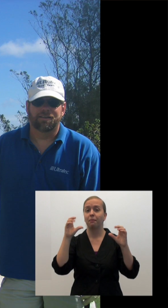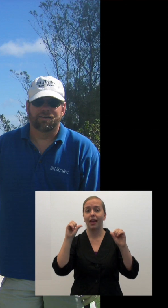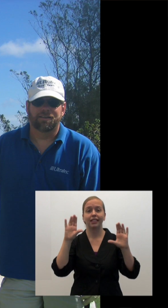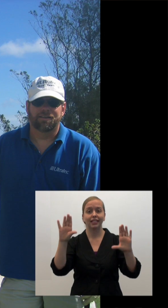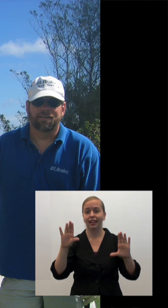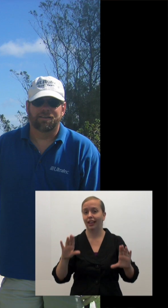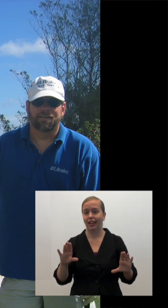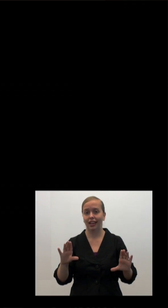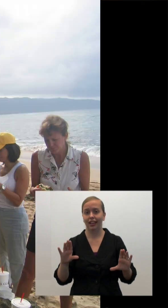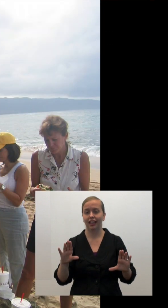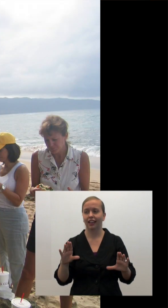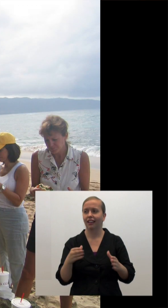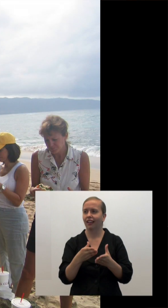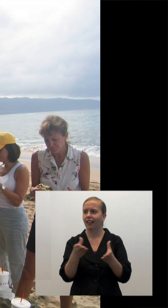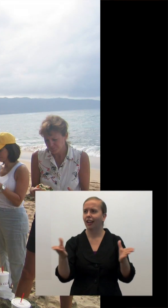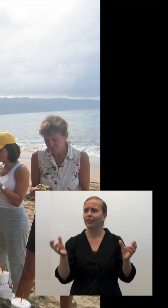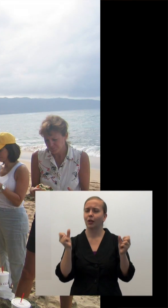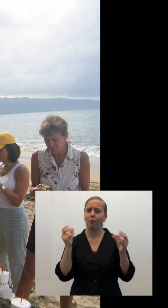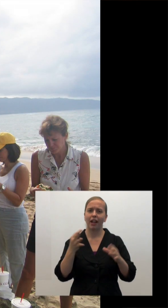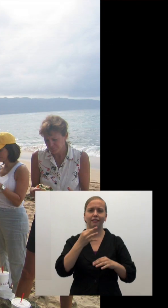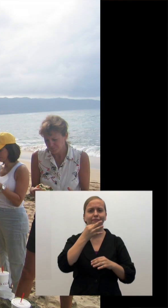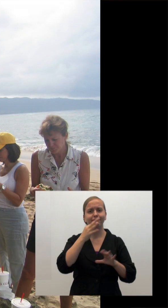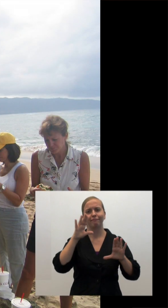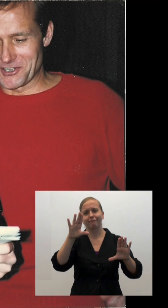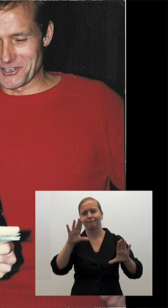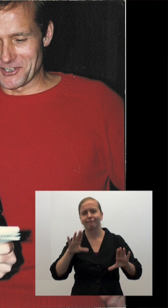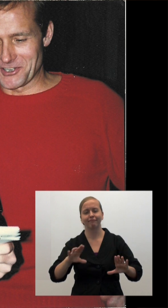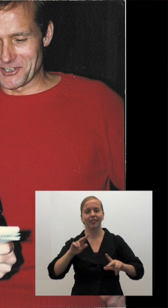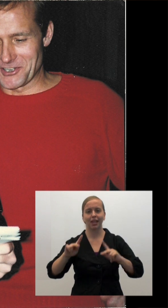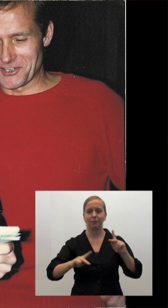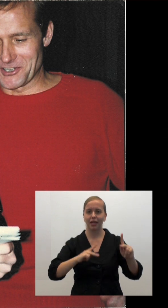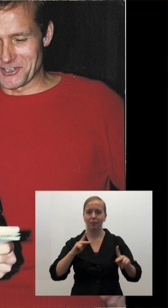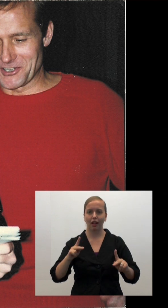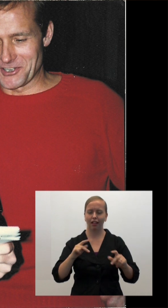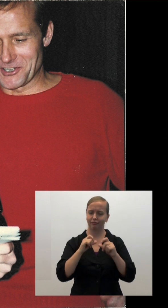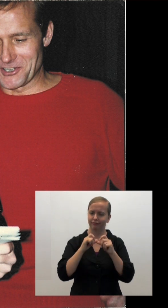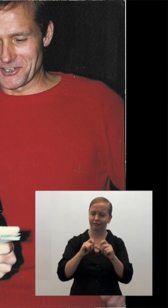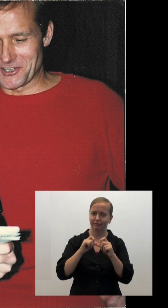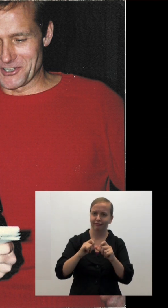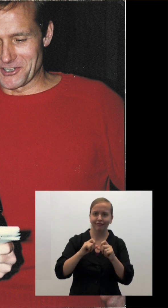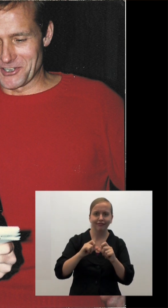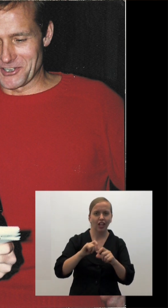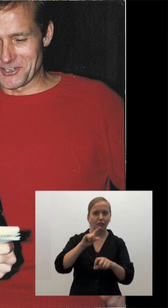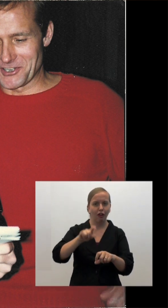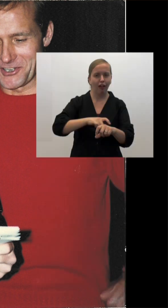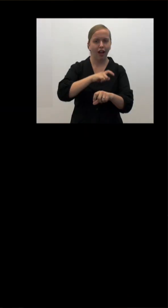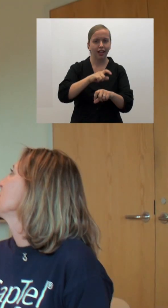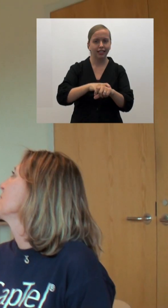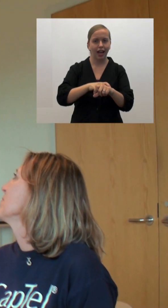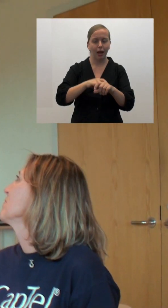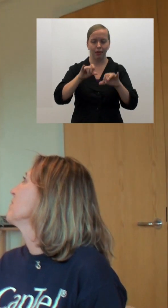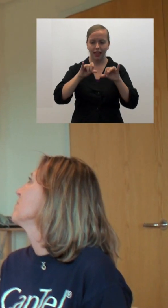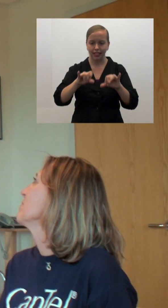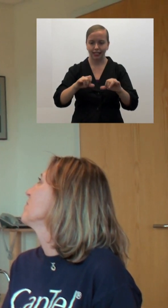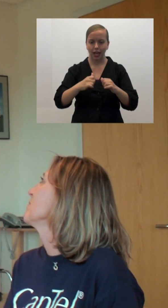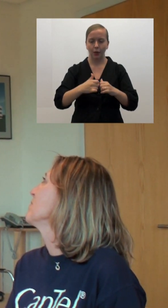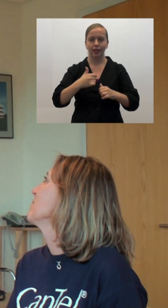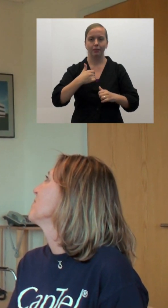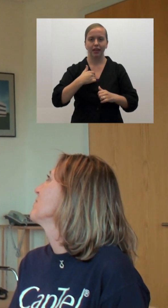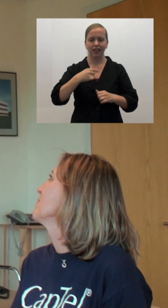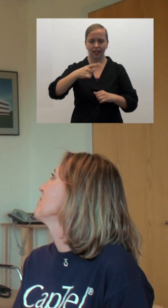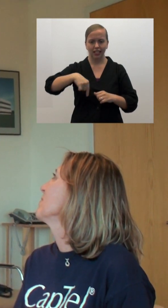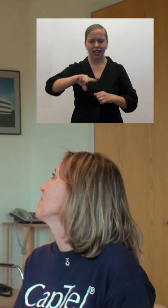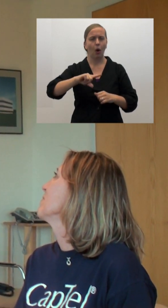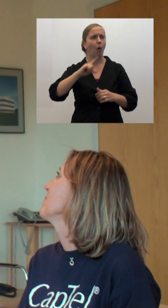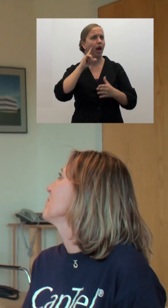have, you know, this many talented people for this long of a period of time who stay